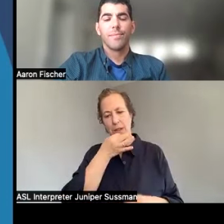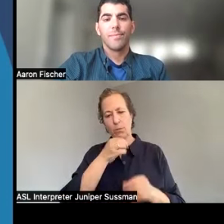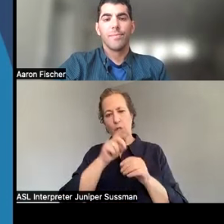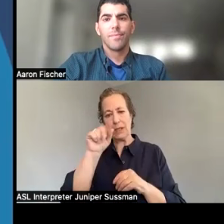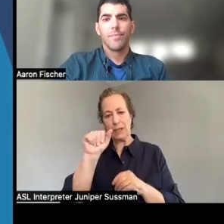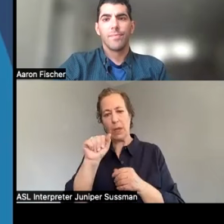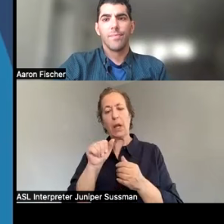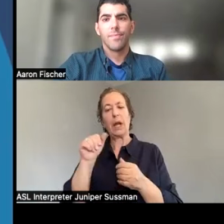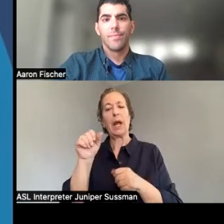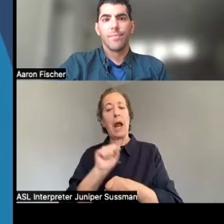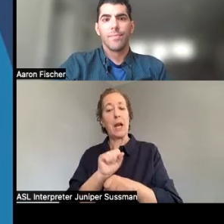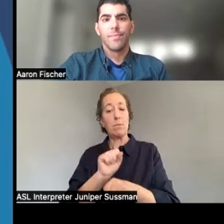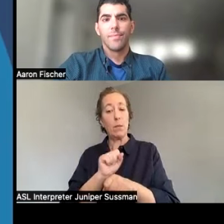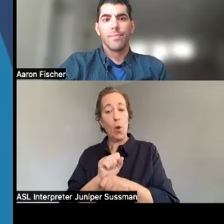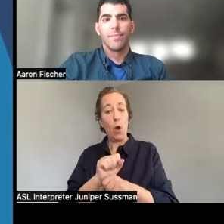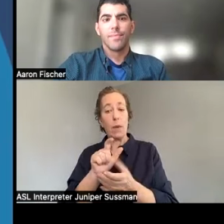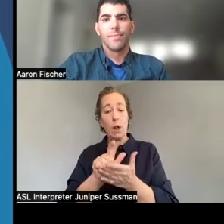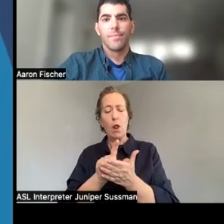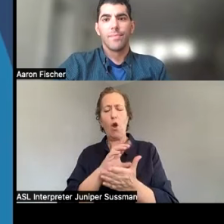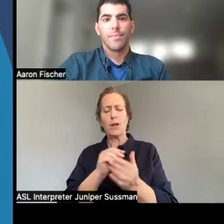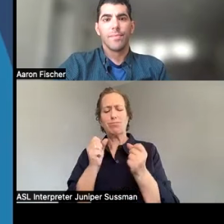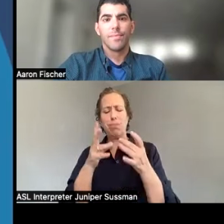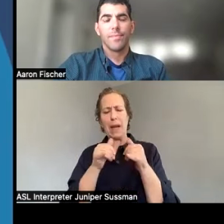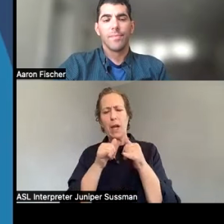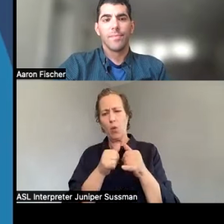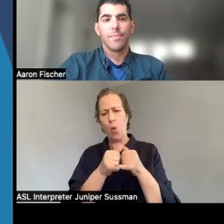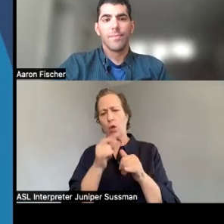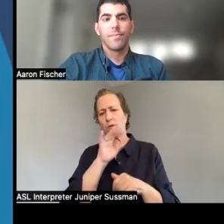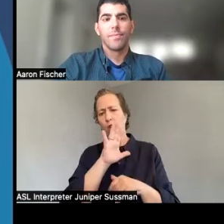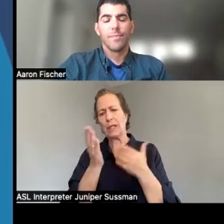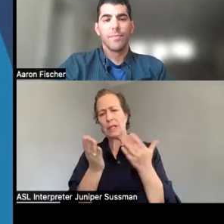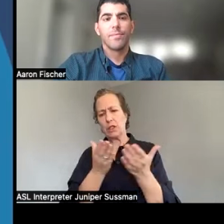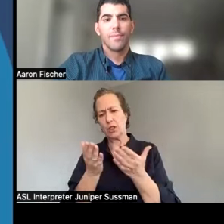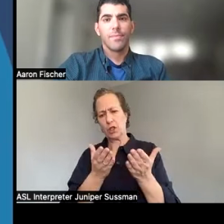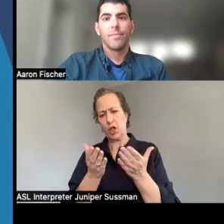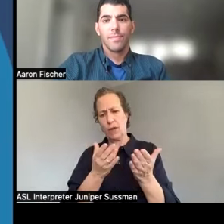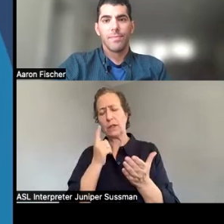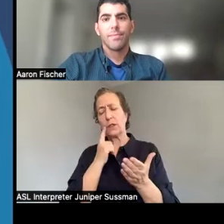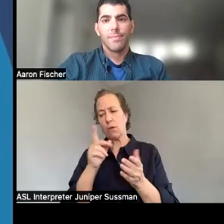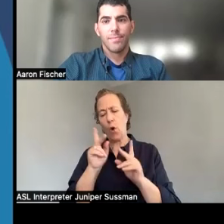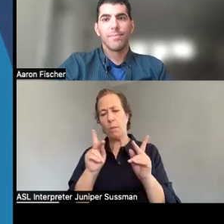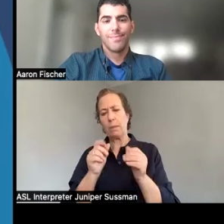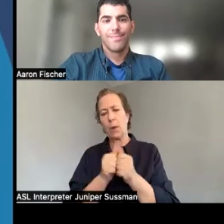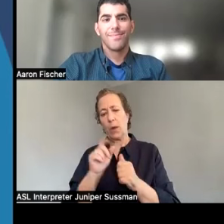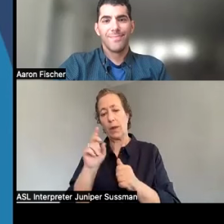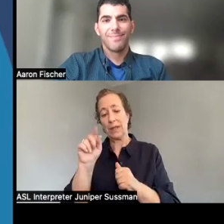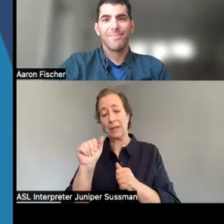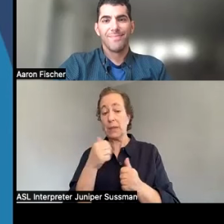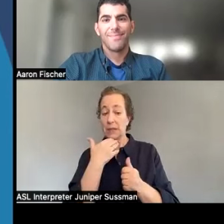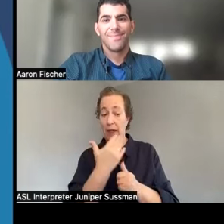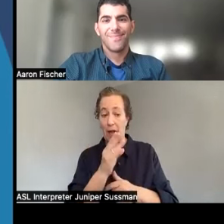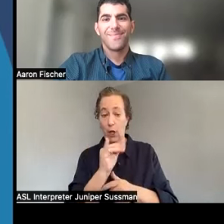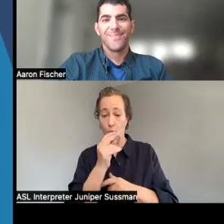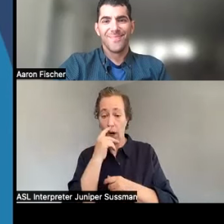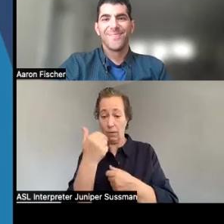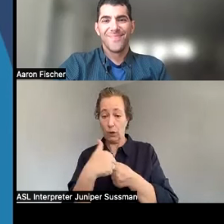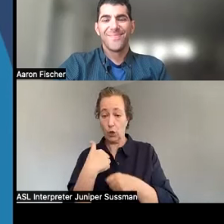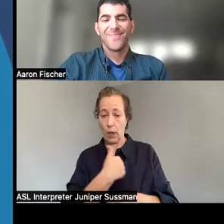has received many awards of excellence for his service on behalf of people with disabilities. So thank you, Brian, for joining